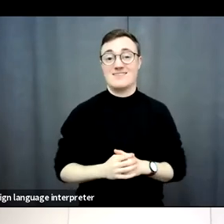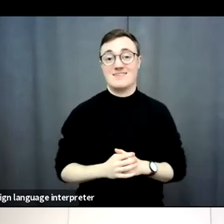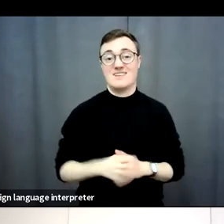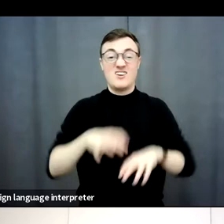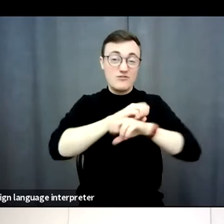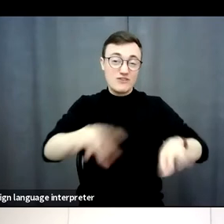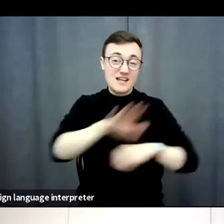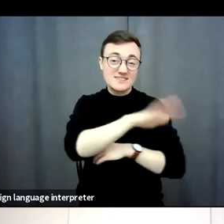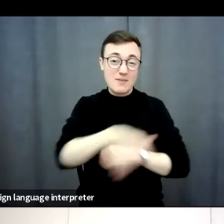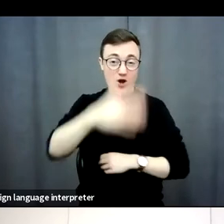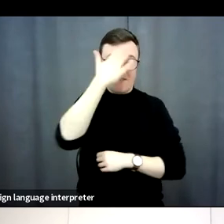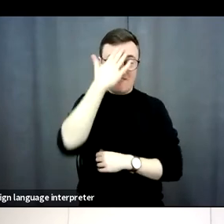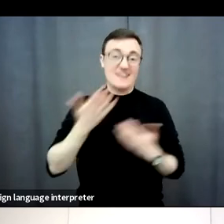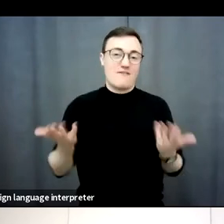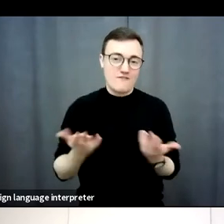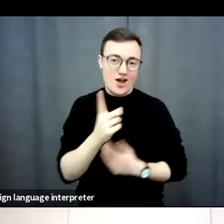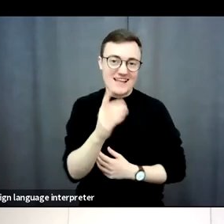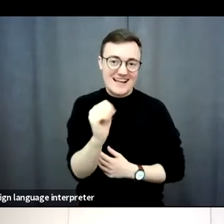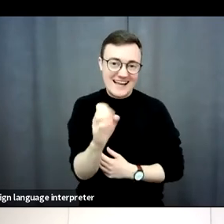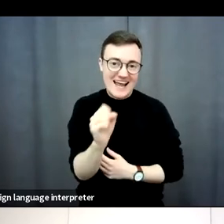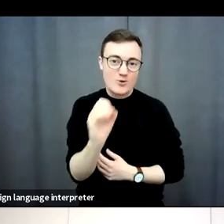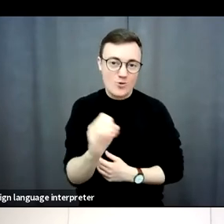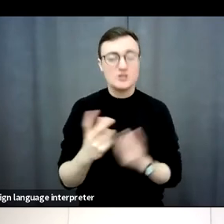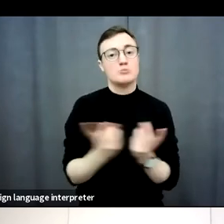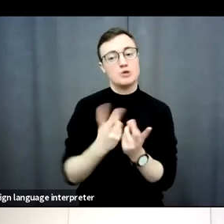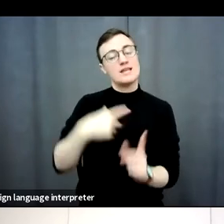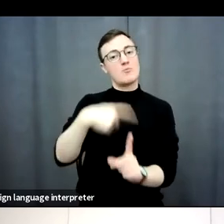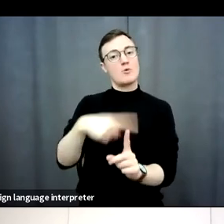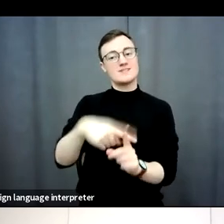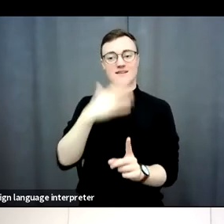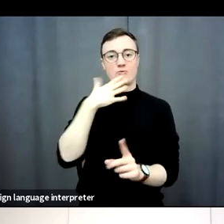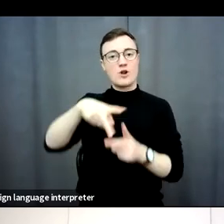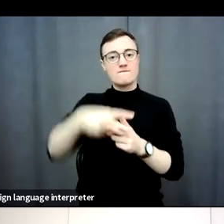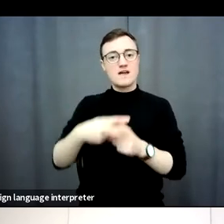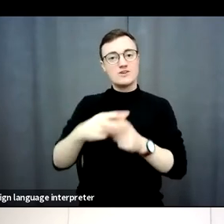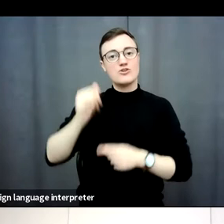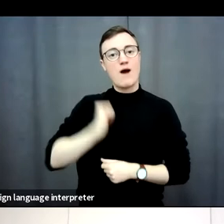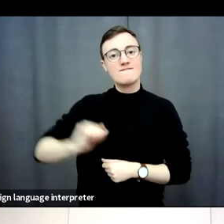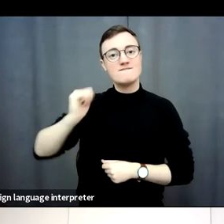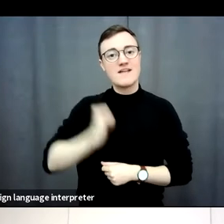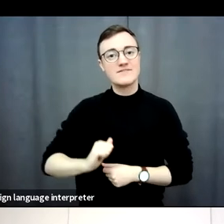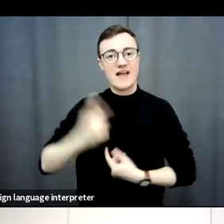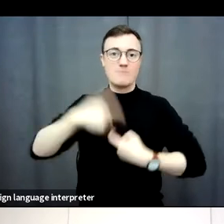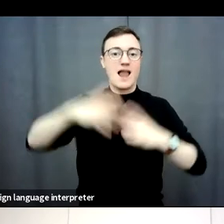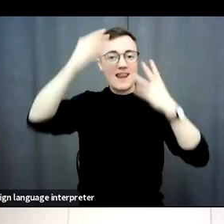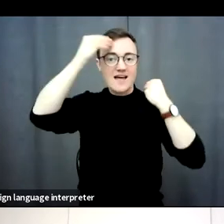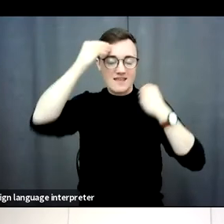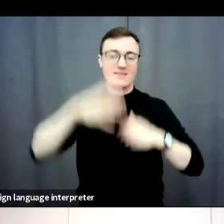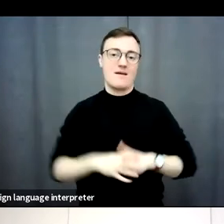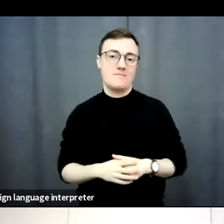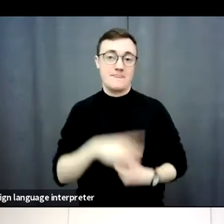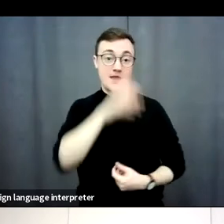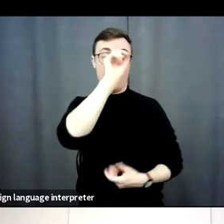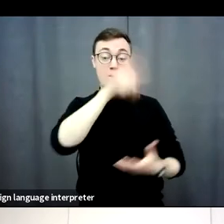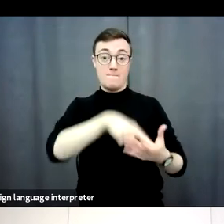children, it's a very positive tool to use in learning situations. The target group for the